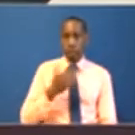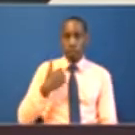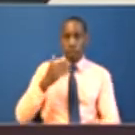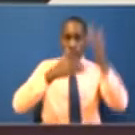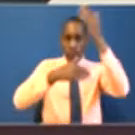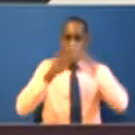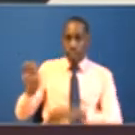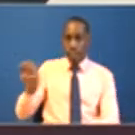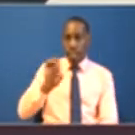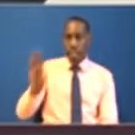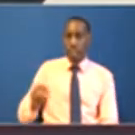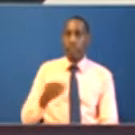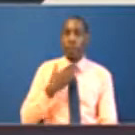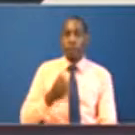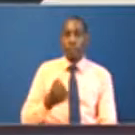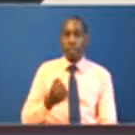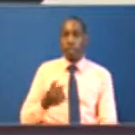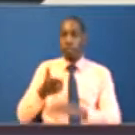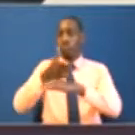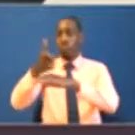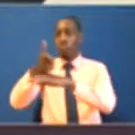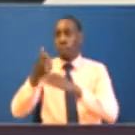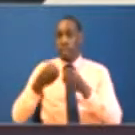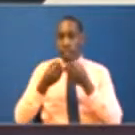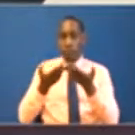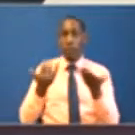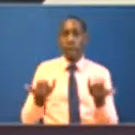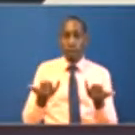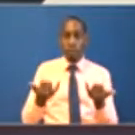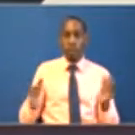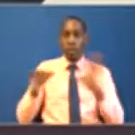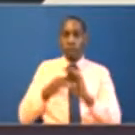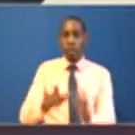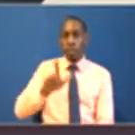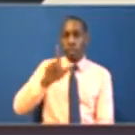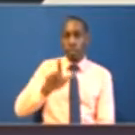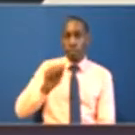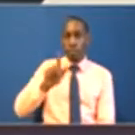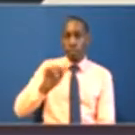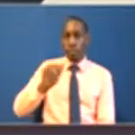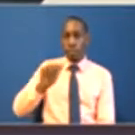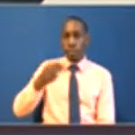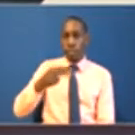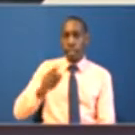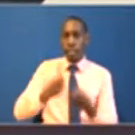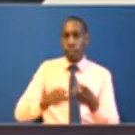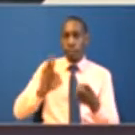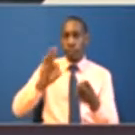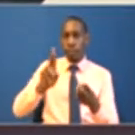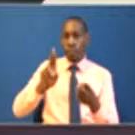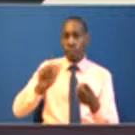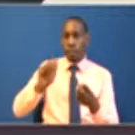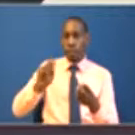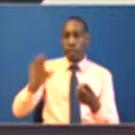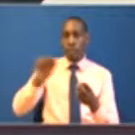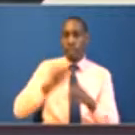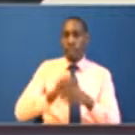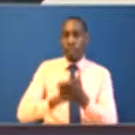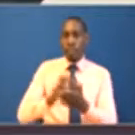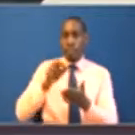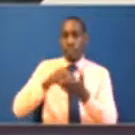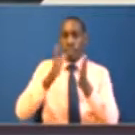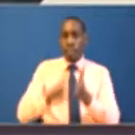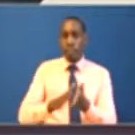africa really trying to get you updates as and when we have them let's now hear from laila muhammad and francis gashoori as more candidates